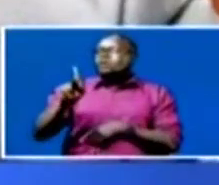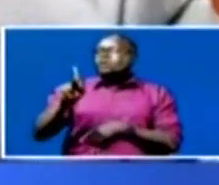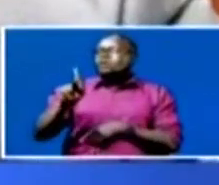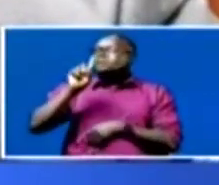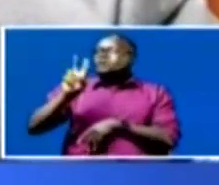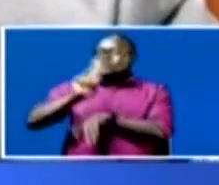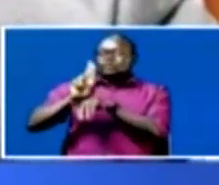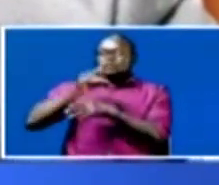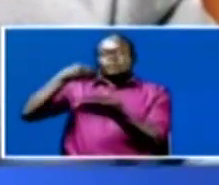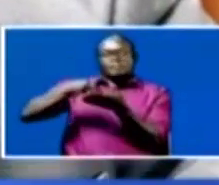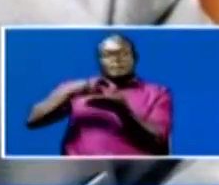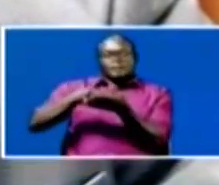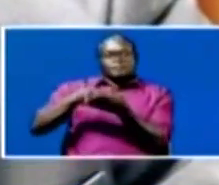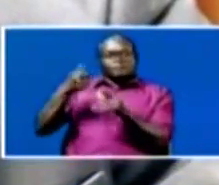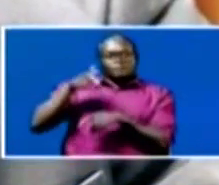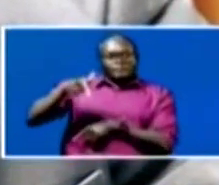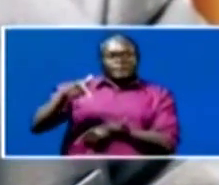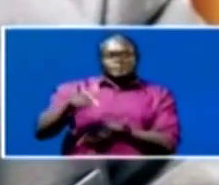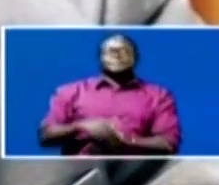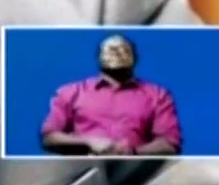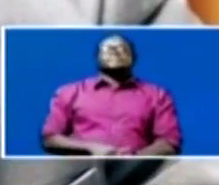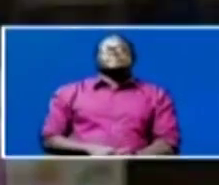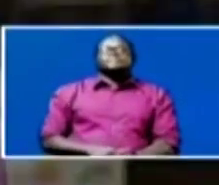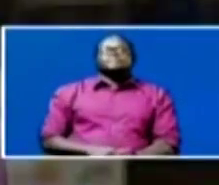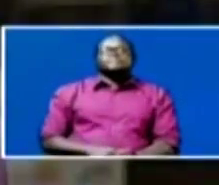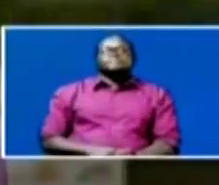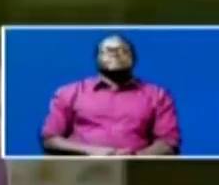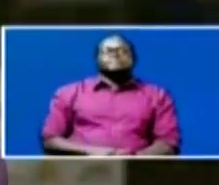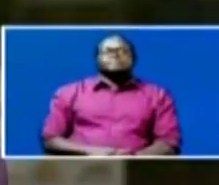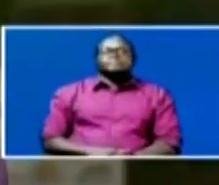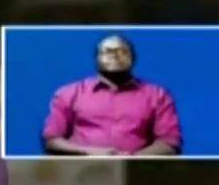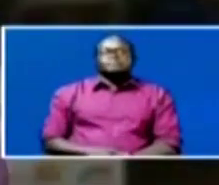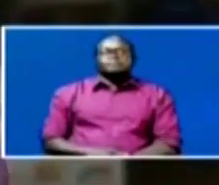realized therefrom. Patrick Amimo, KTN News.